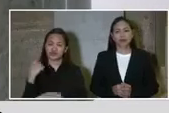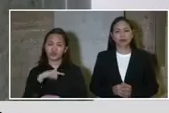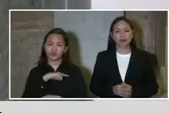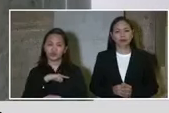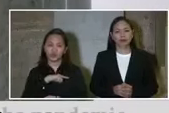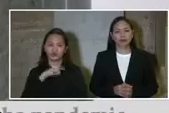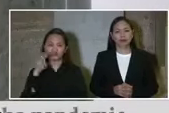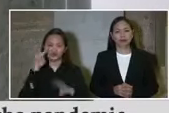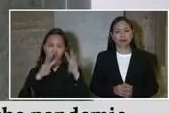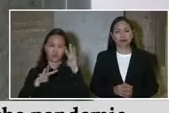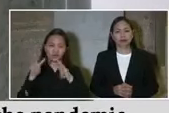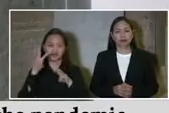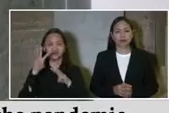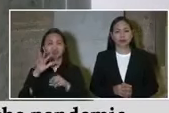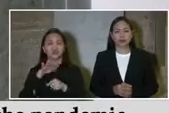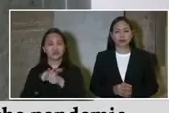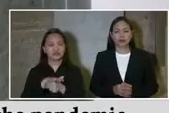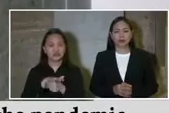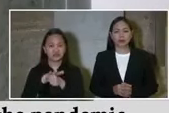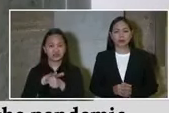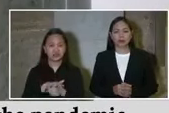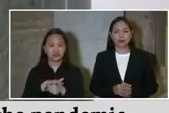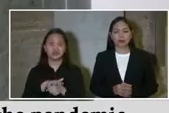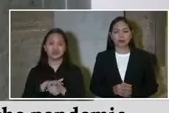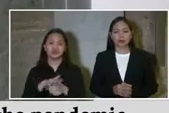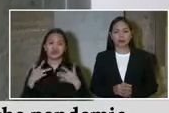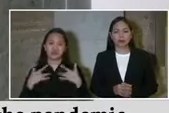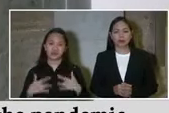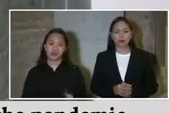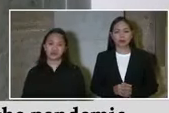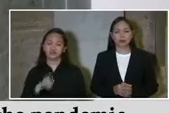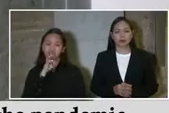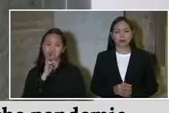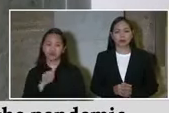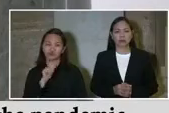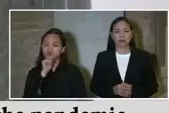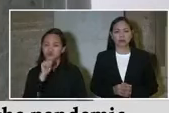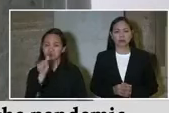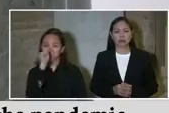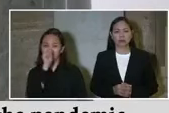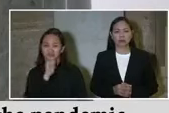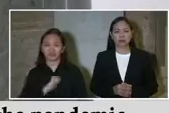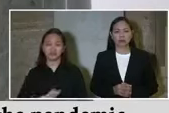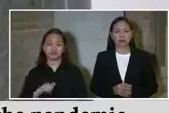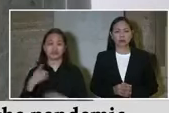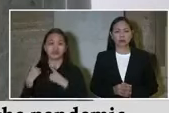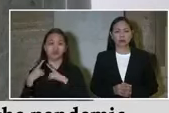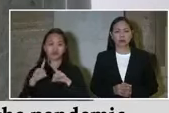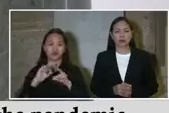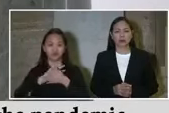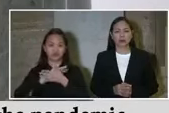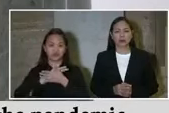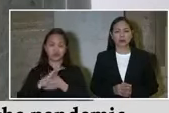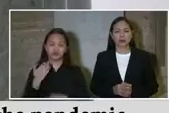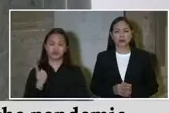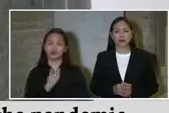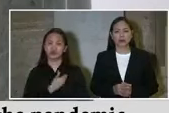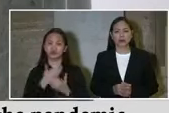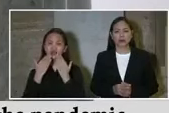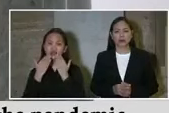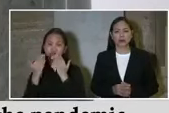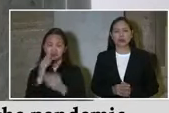anxious and distressed, depressed and lonely and impatient during the pandemic, let us thank the